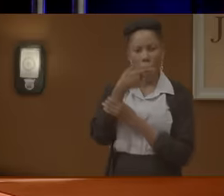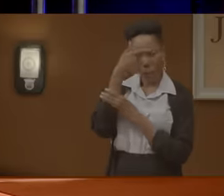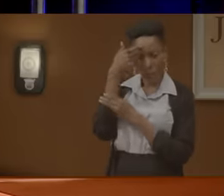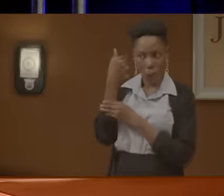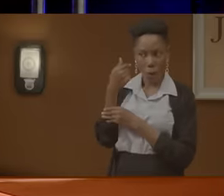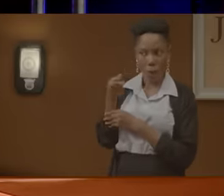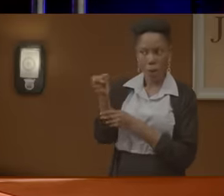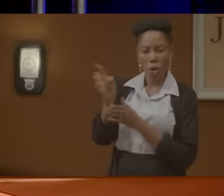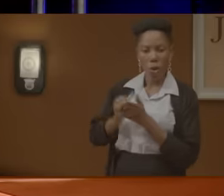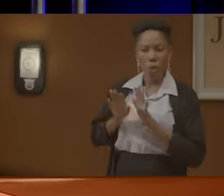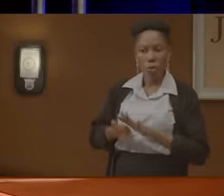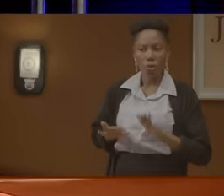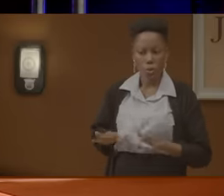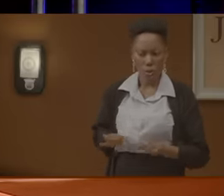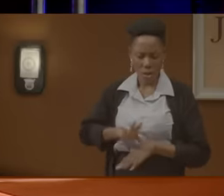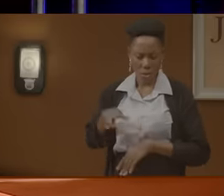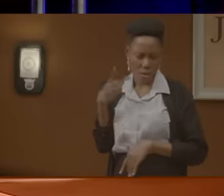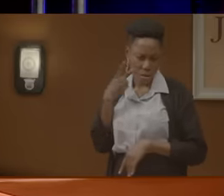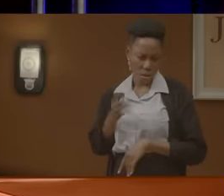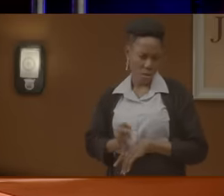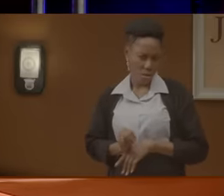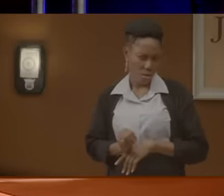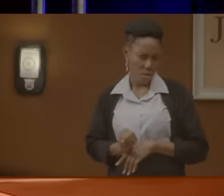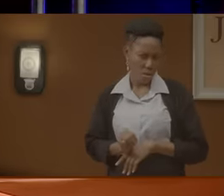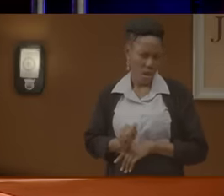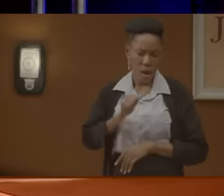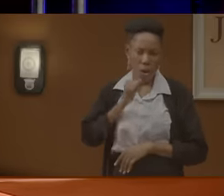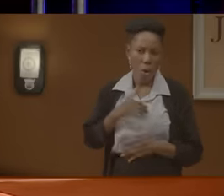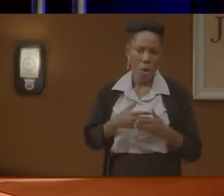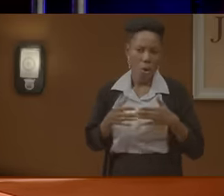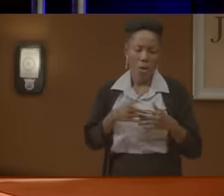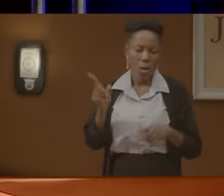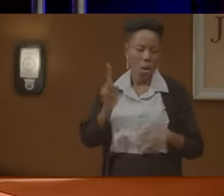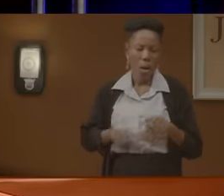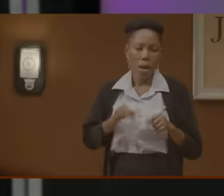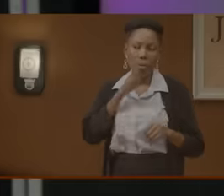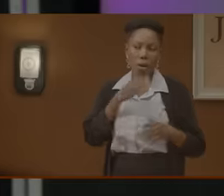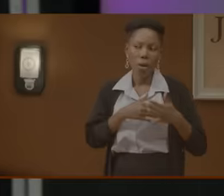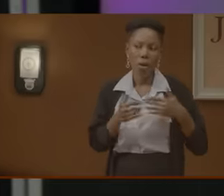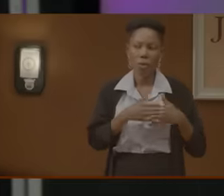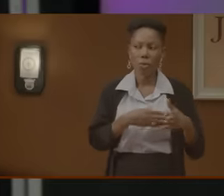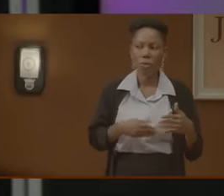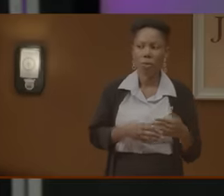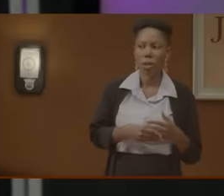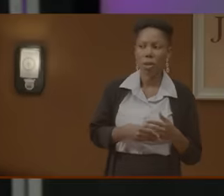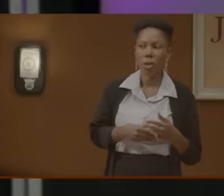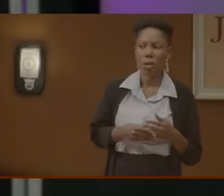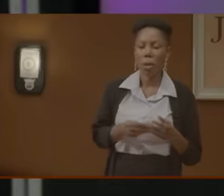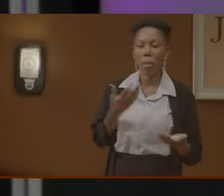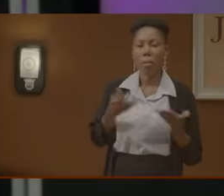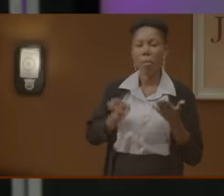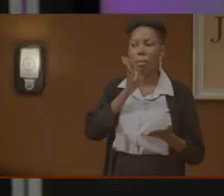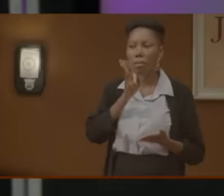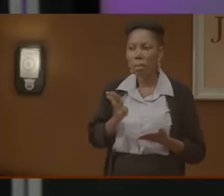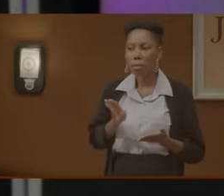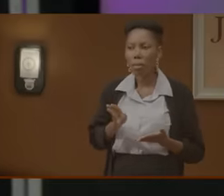Because my children, if they don't see me, or I don't see them, they're not going to be comfortable, and I don't go to sleep. I can't think whether you